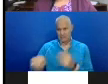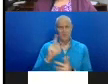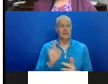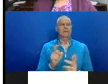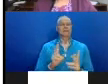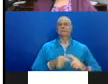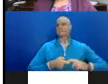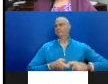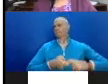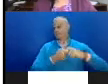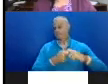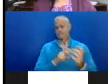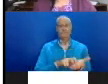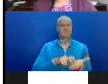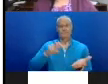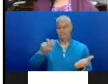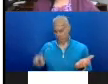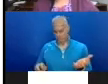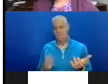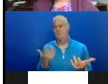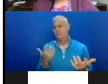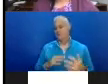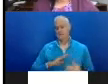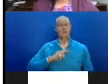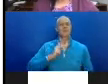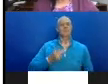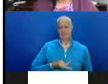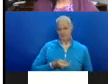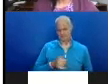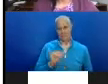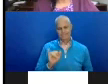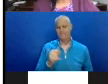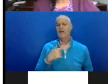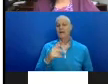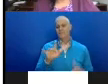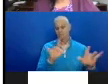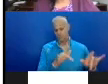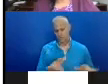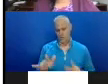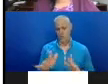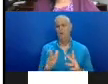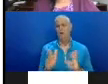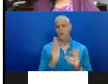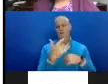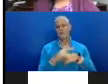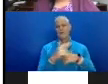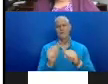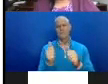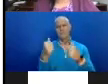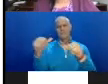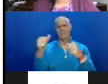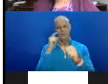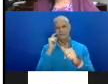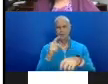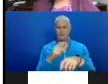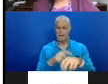step away. It can be quite upsetting. Please note that we are recording this, and it will be available for a limited